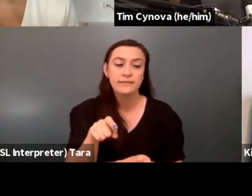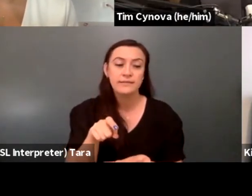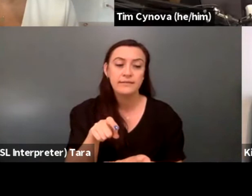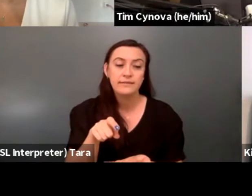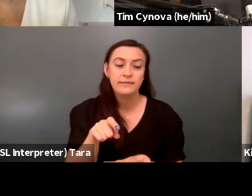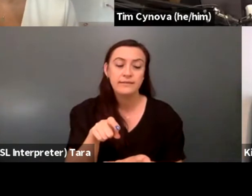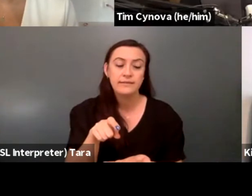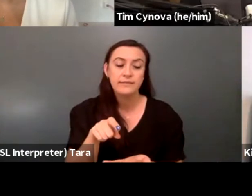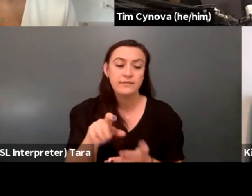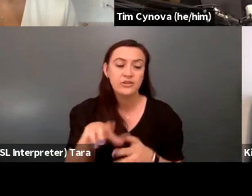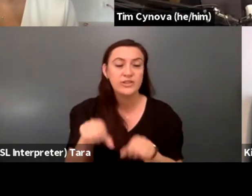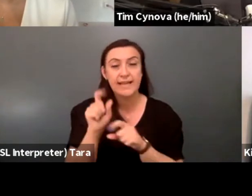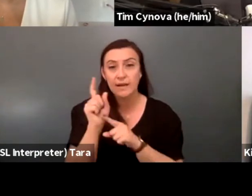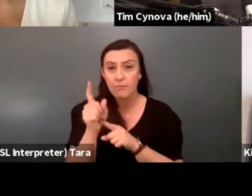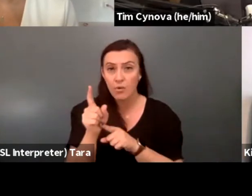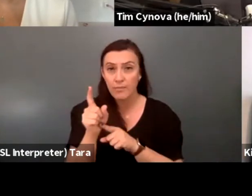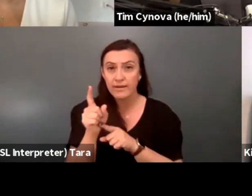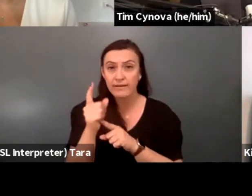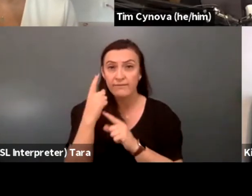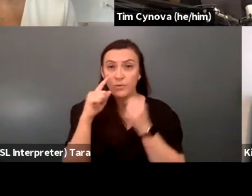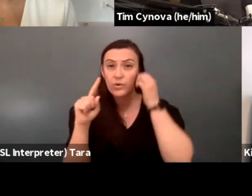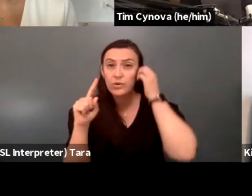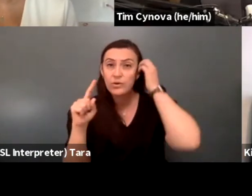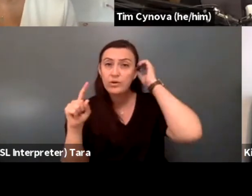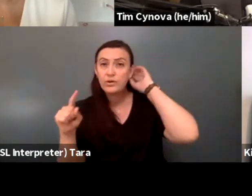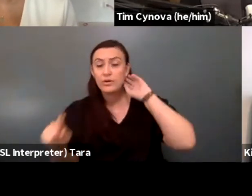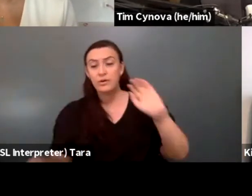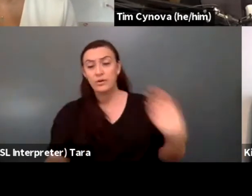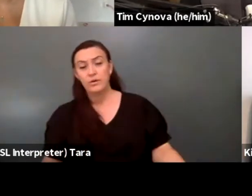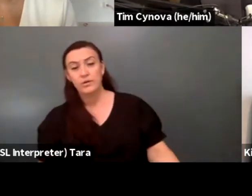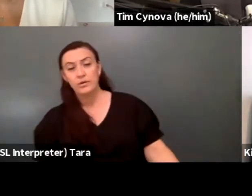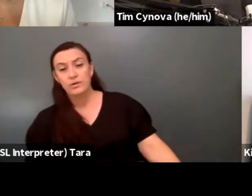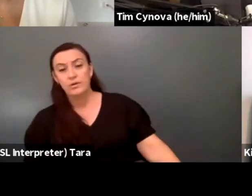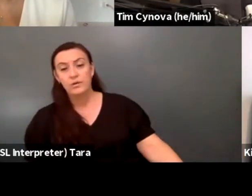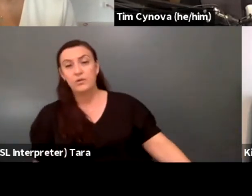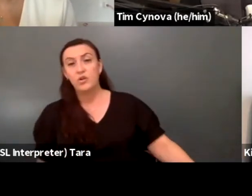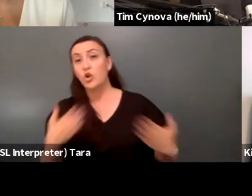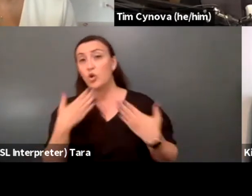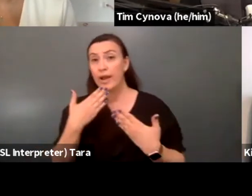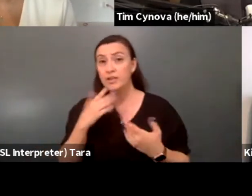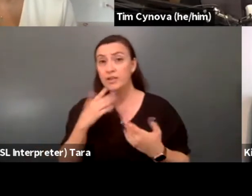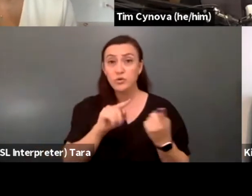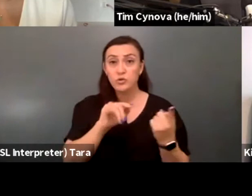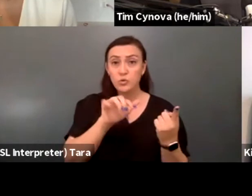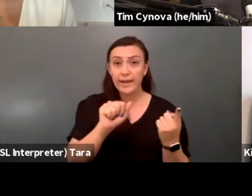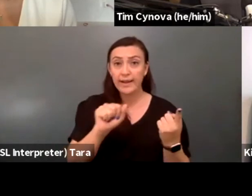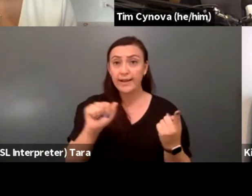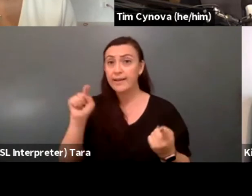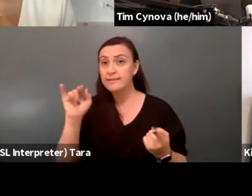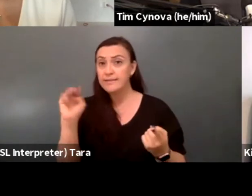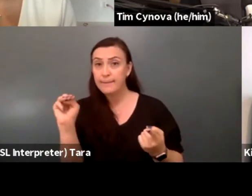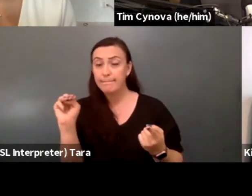take a moment for gratitude to Toya and Tim for